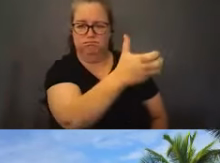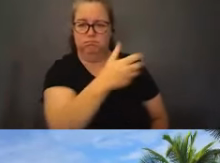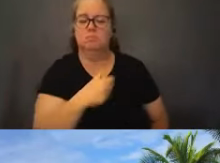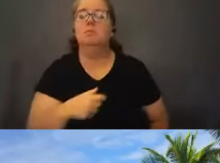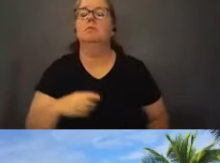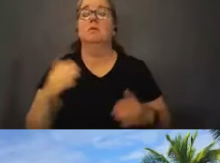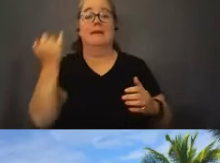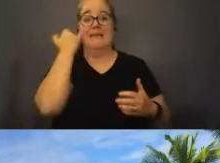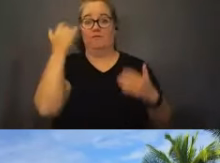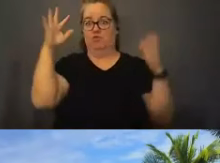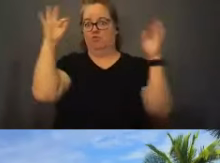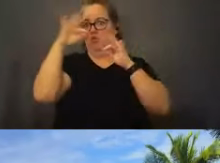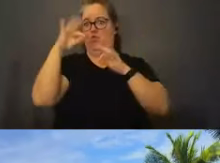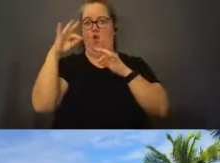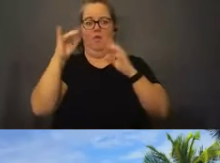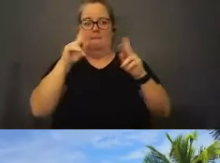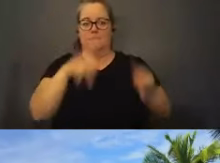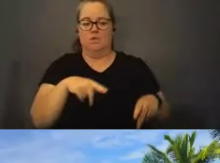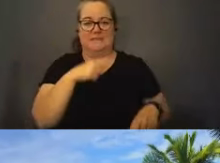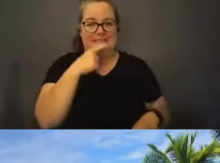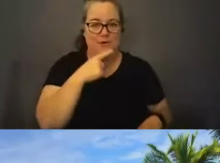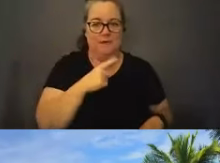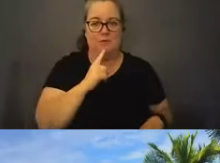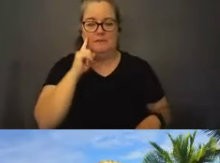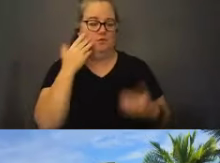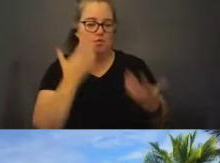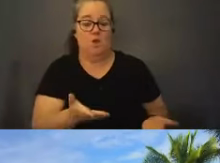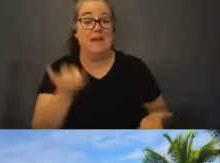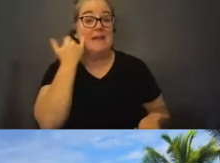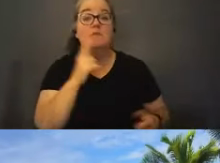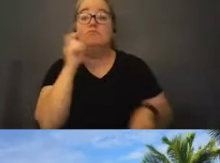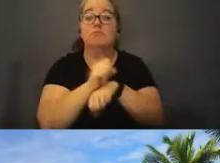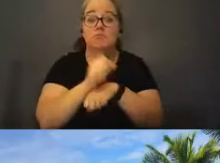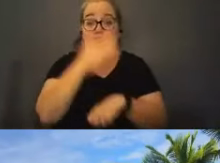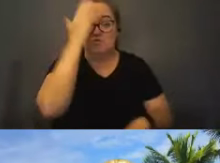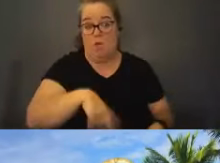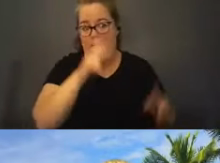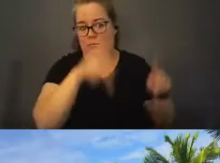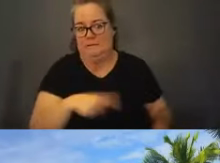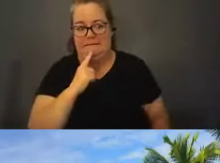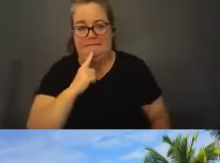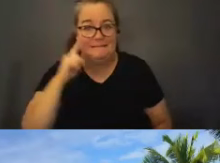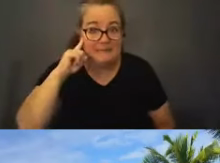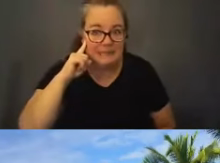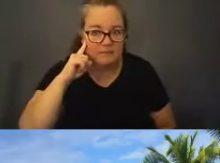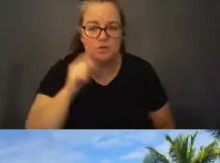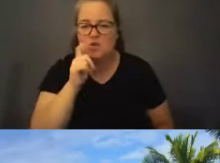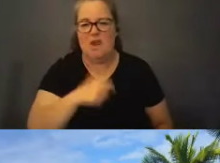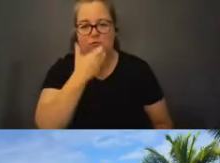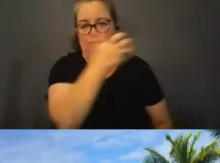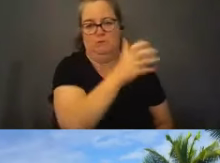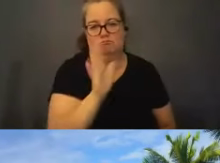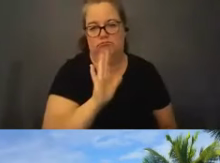don't know if they are hearing or not. Of course, if you know that they are deaf, you wouldn't have to say that. You can